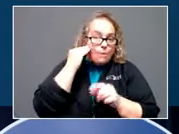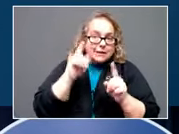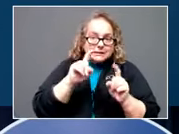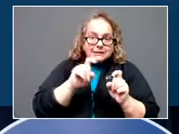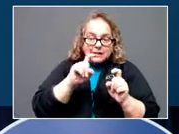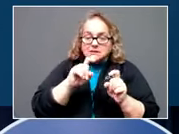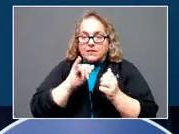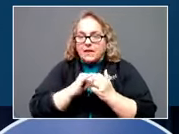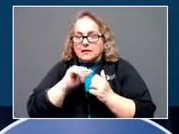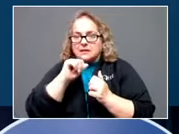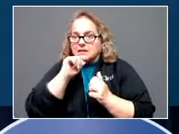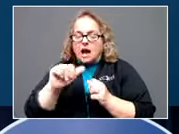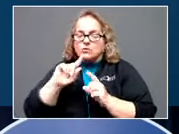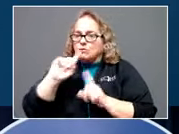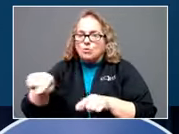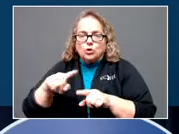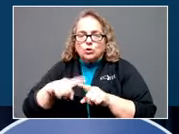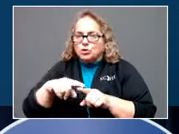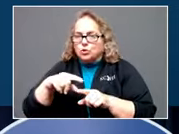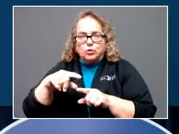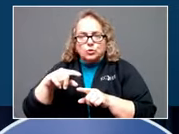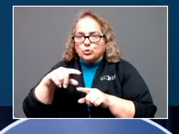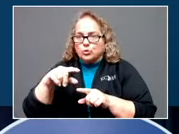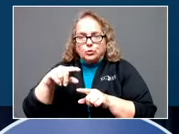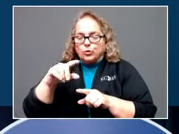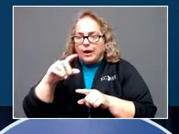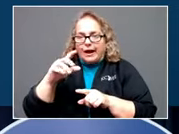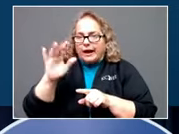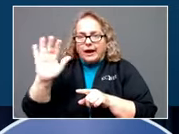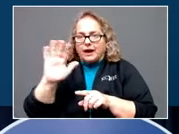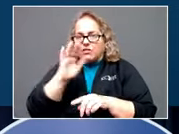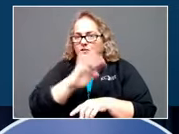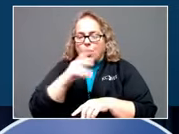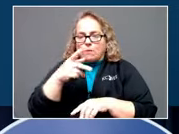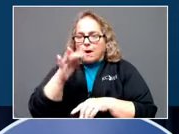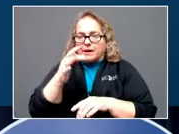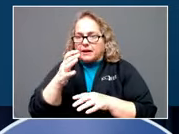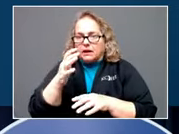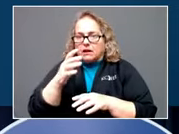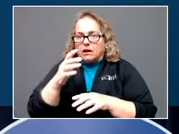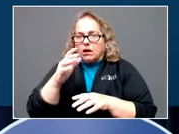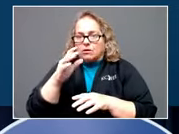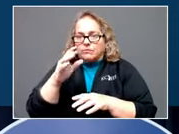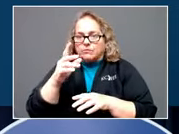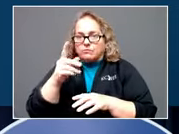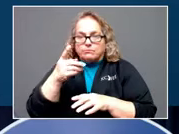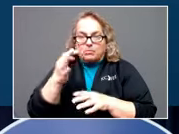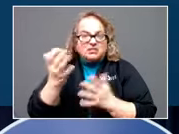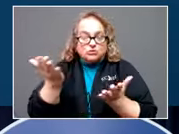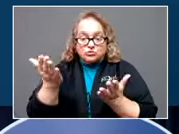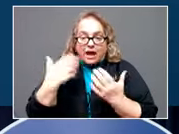state, there are significantly more cases than this. So those who test positive ought to do three